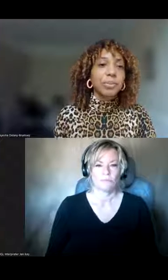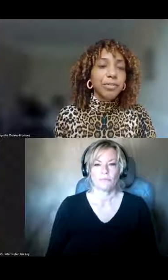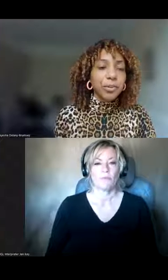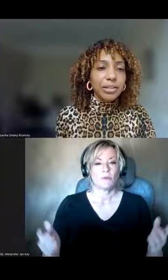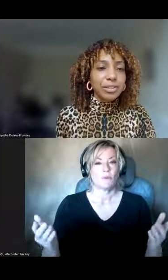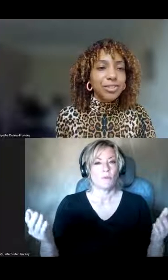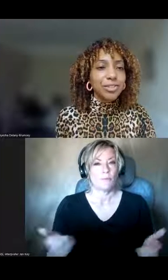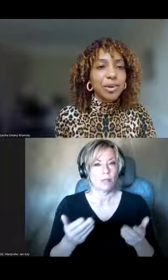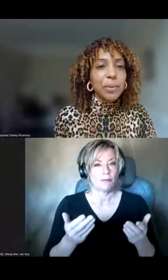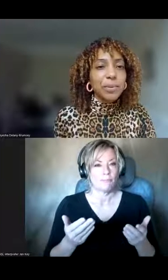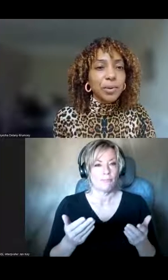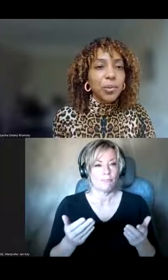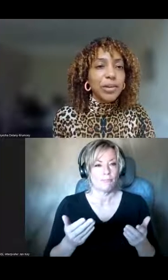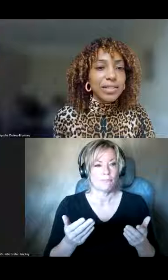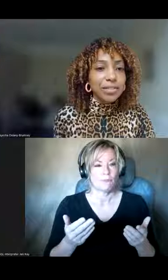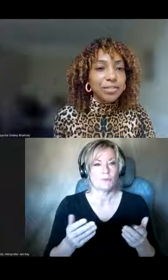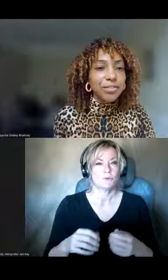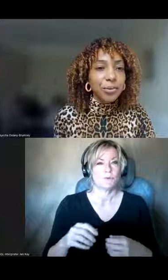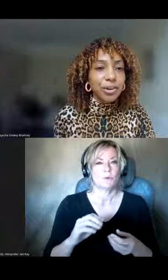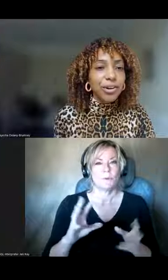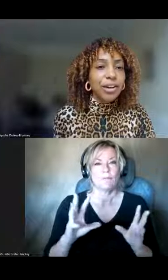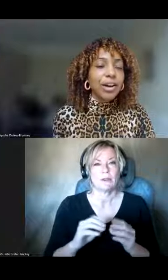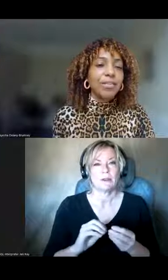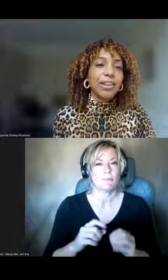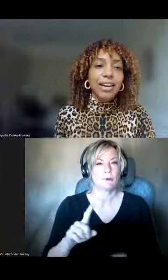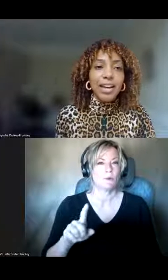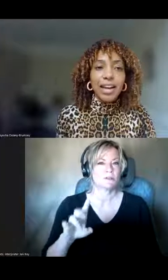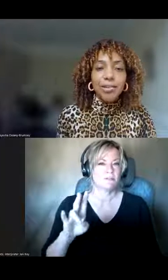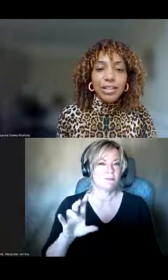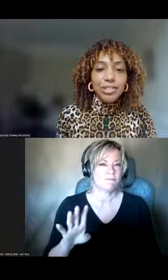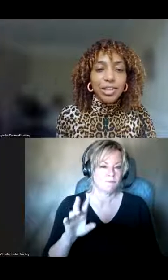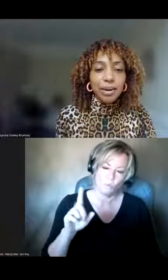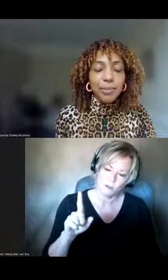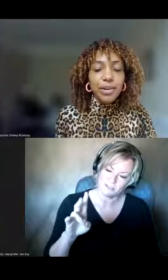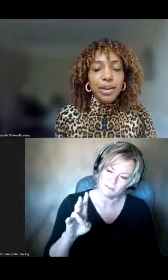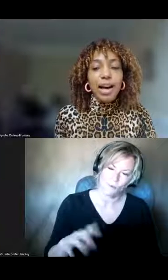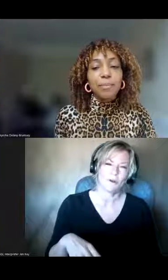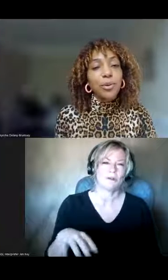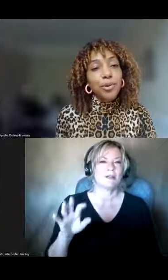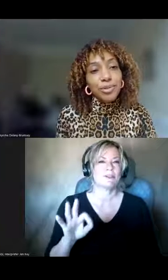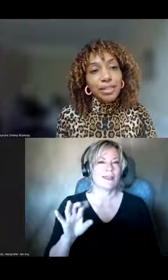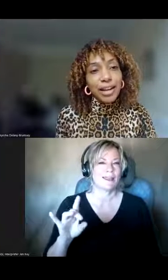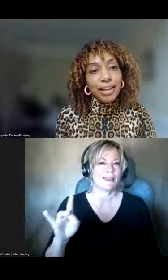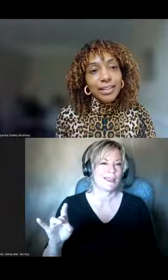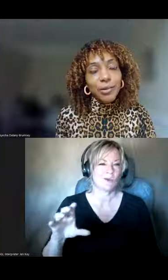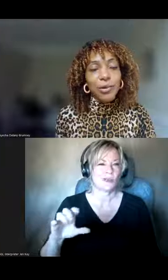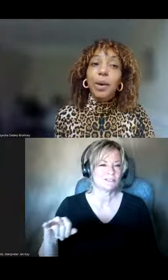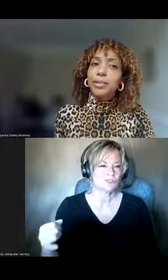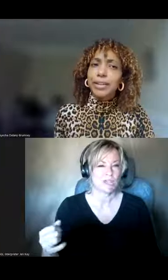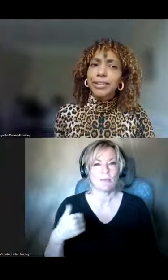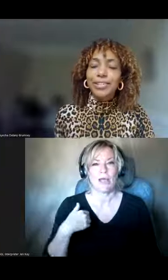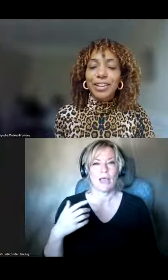Welcome, everyone, to episode 174 of the 98 Crisis Jam. I'm your host today, or